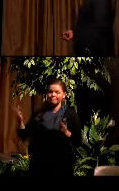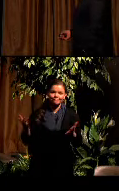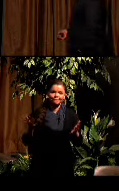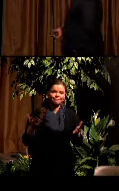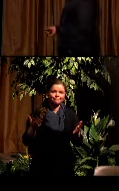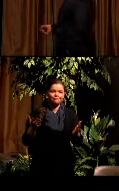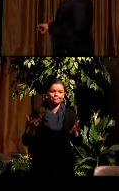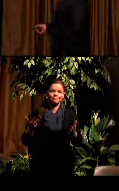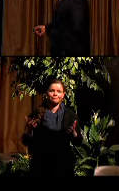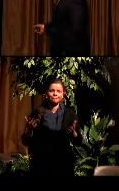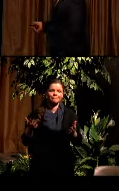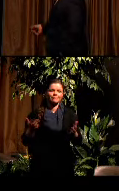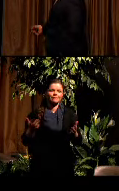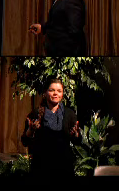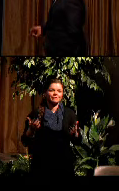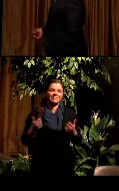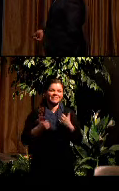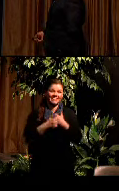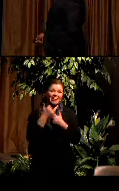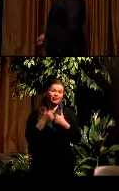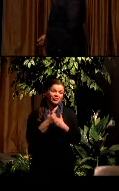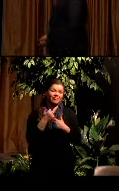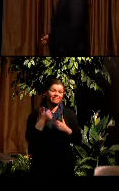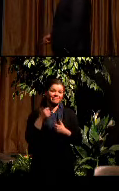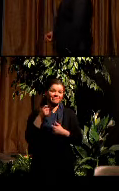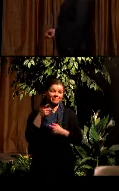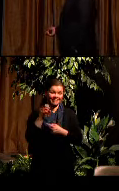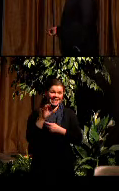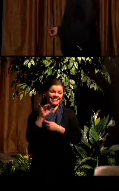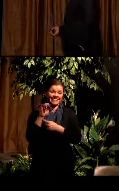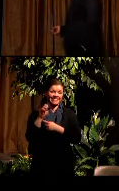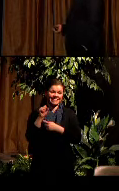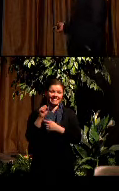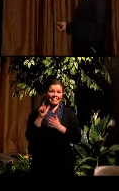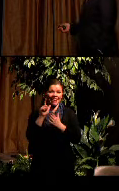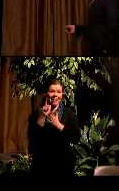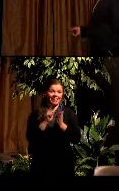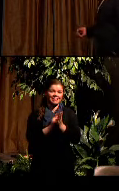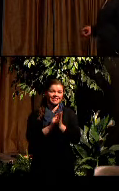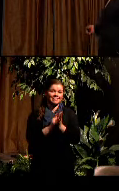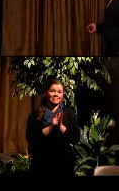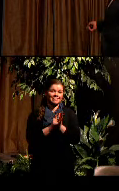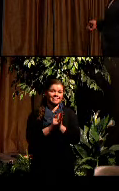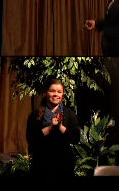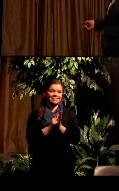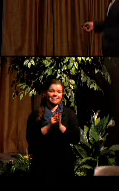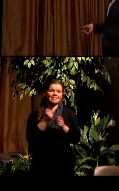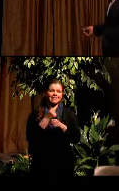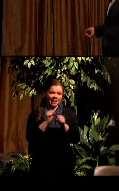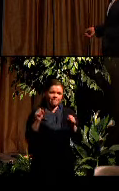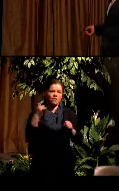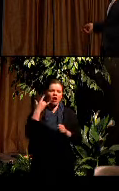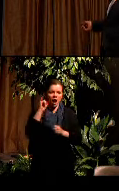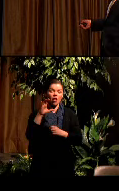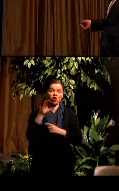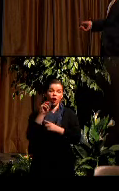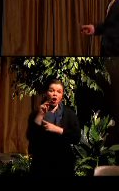The Endangered Species Act saved the California condor. We're hoping that proactive partnerships and